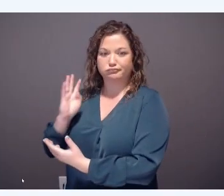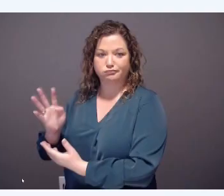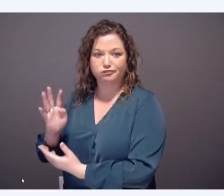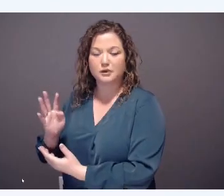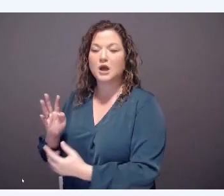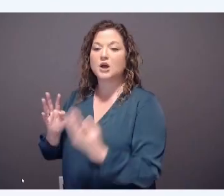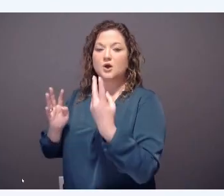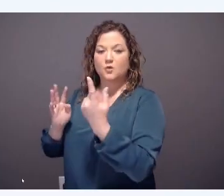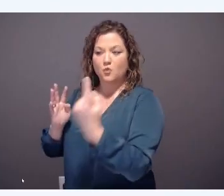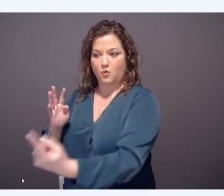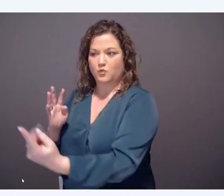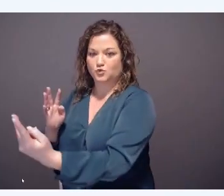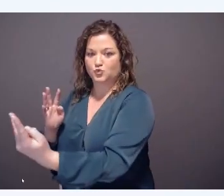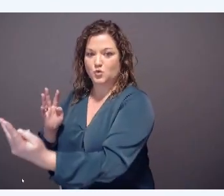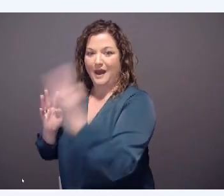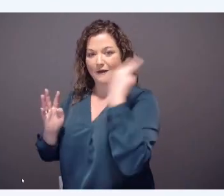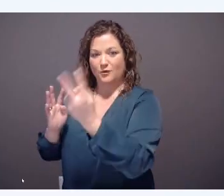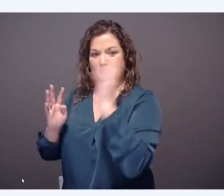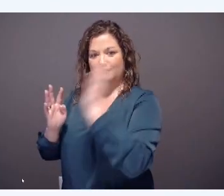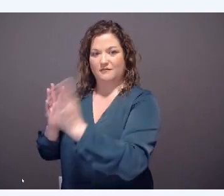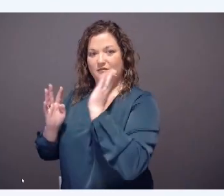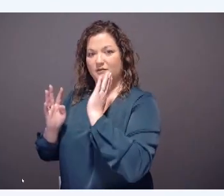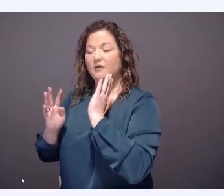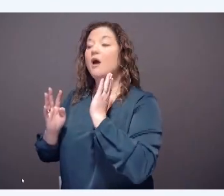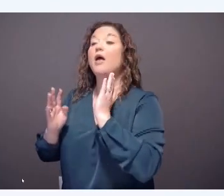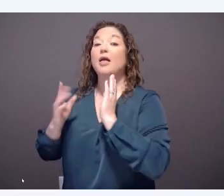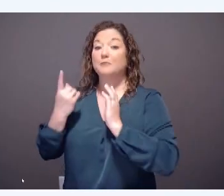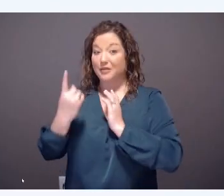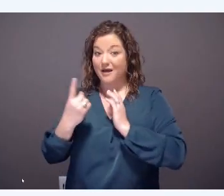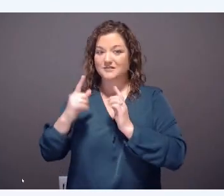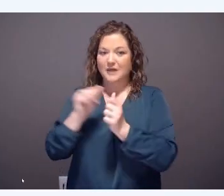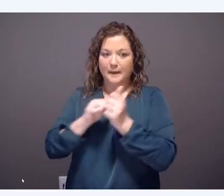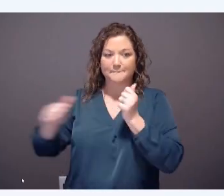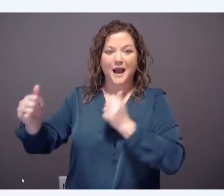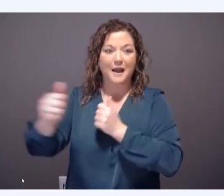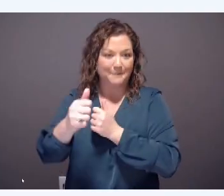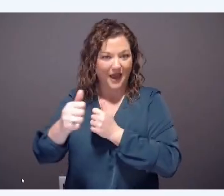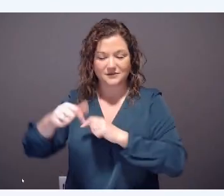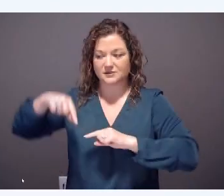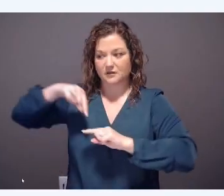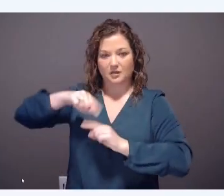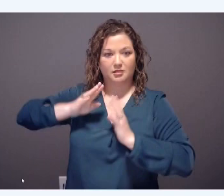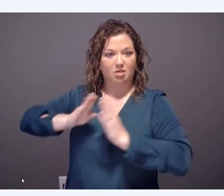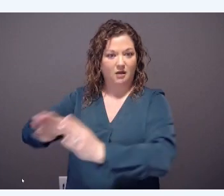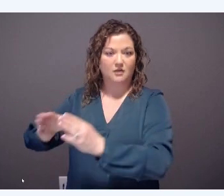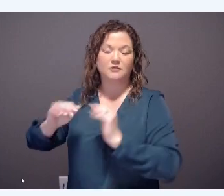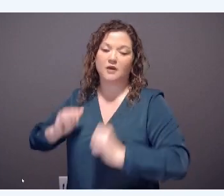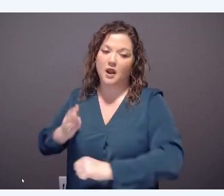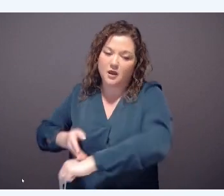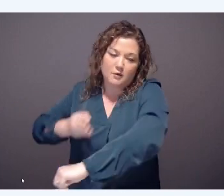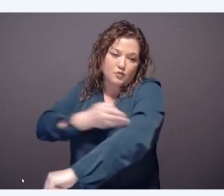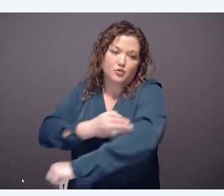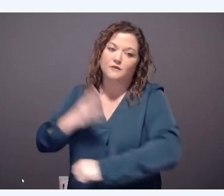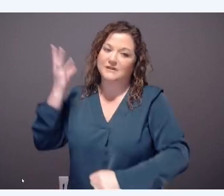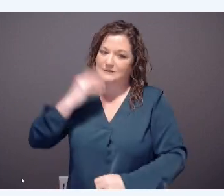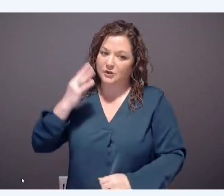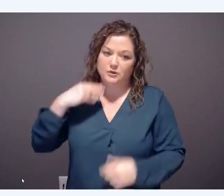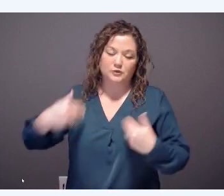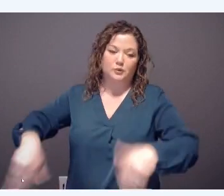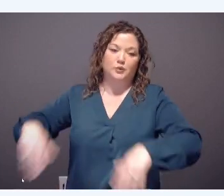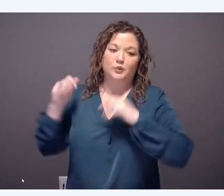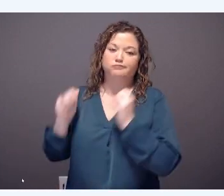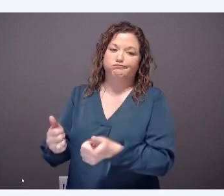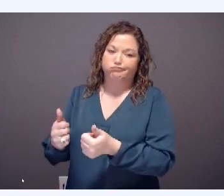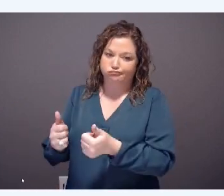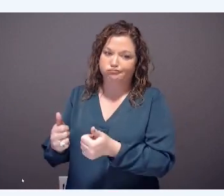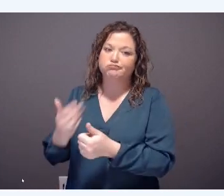able to process our customers a lot quicker, and it will improve that customer experience whenever you visit our sites. So this